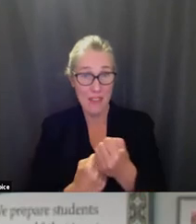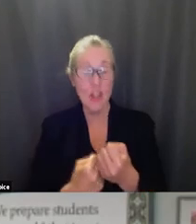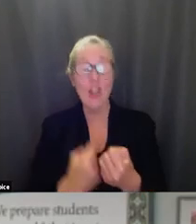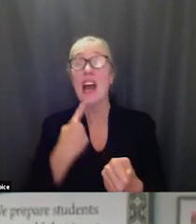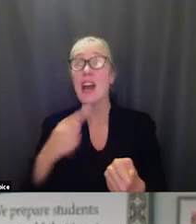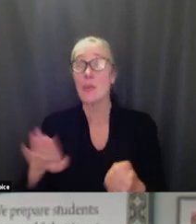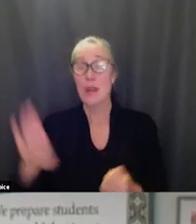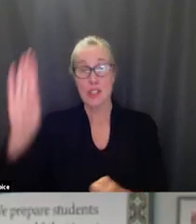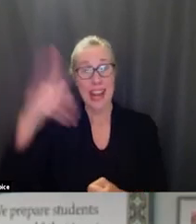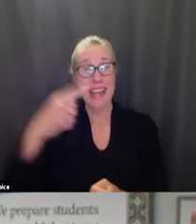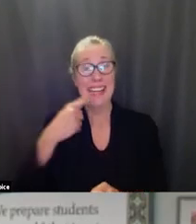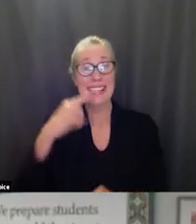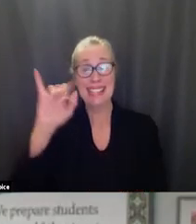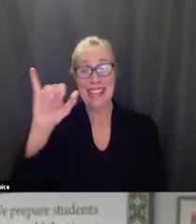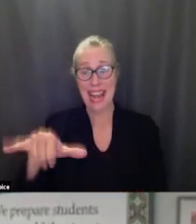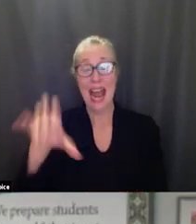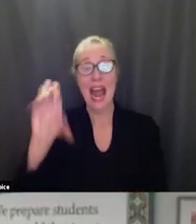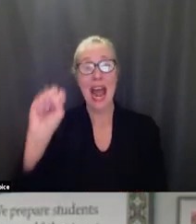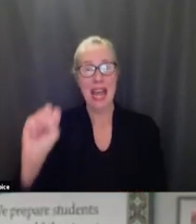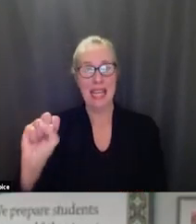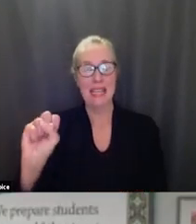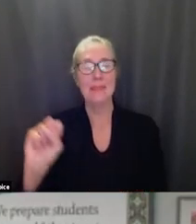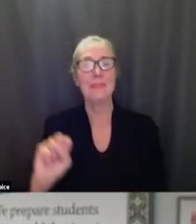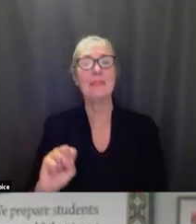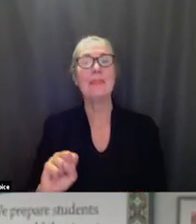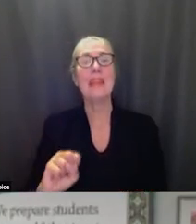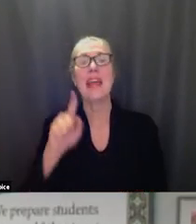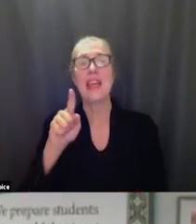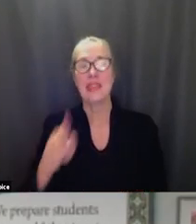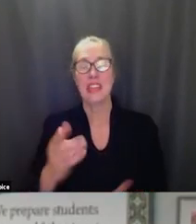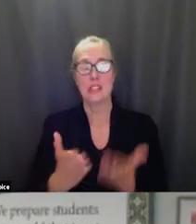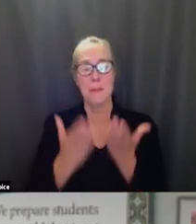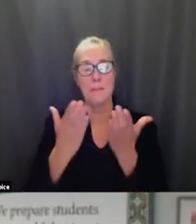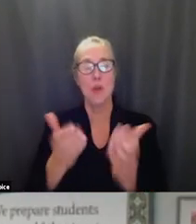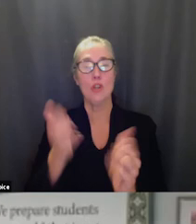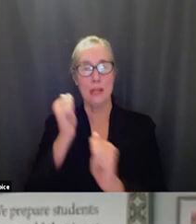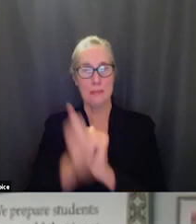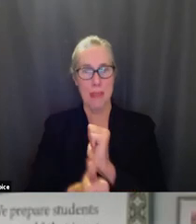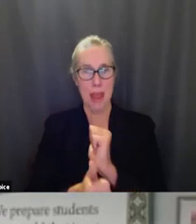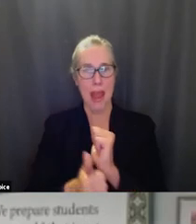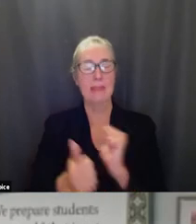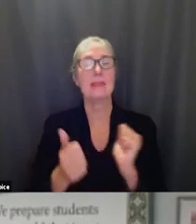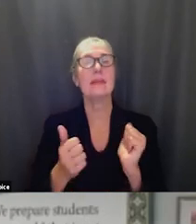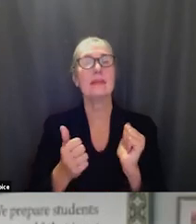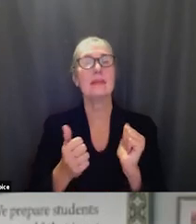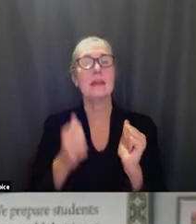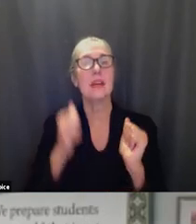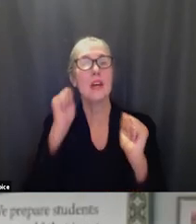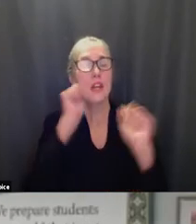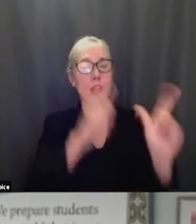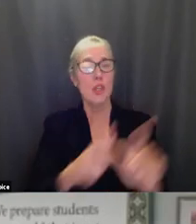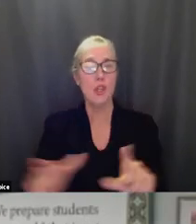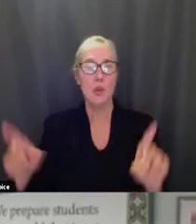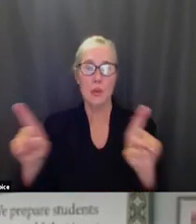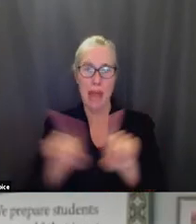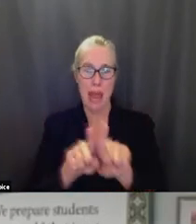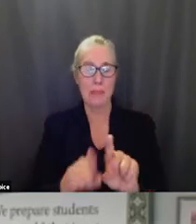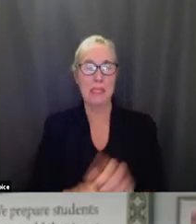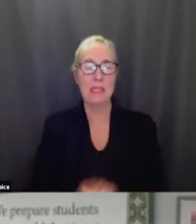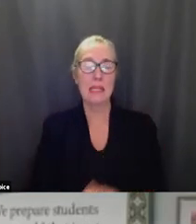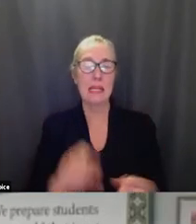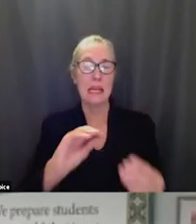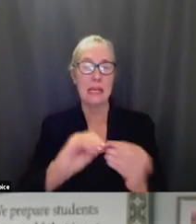saying aye aye aye this motion passes unanimously and on to number six